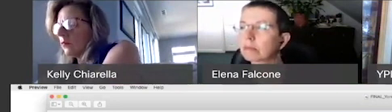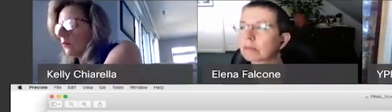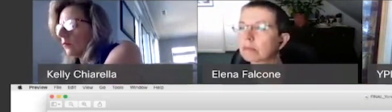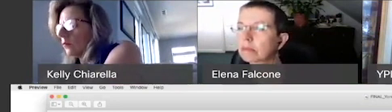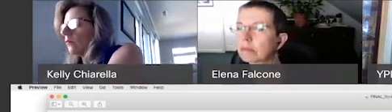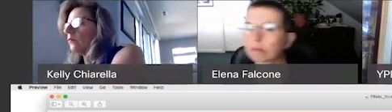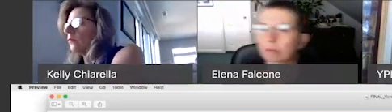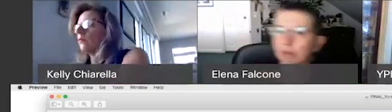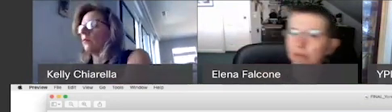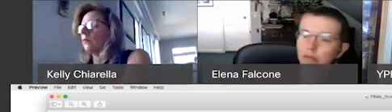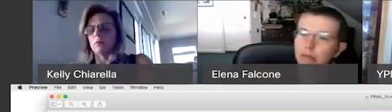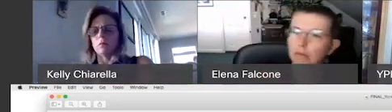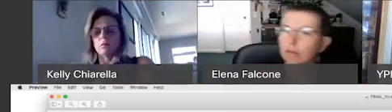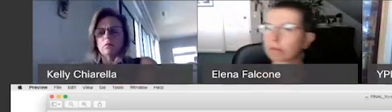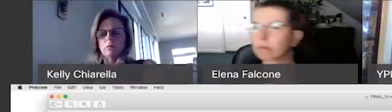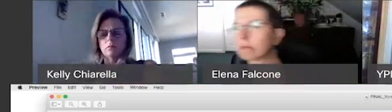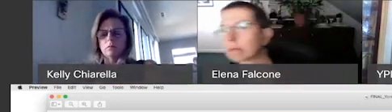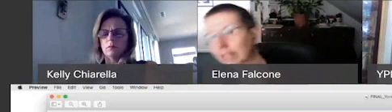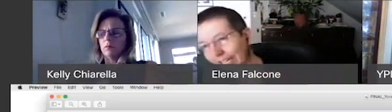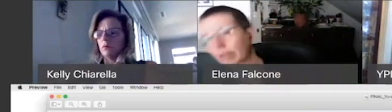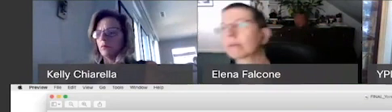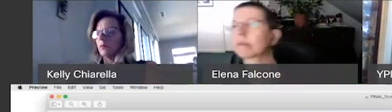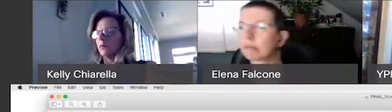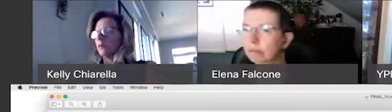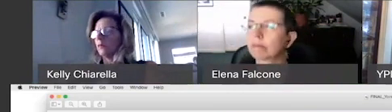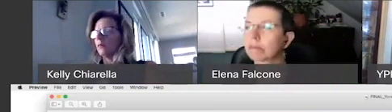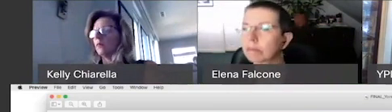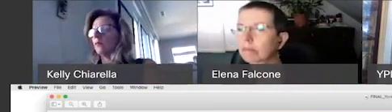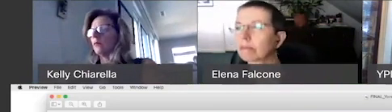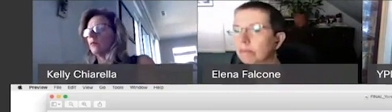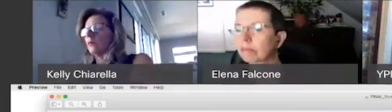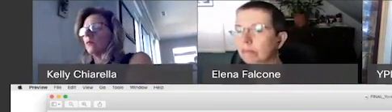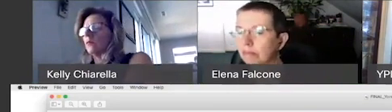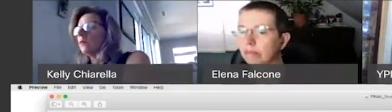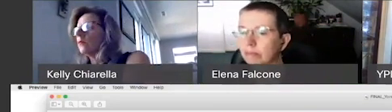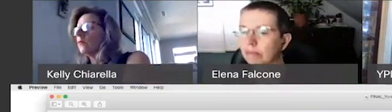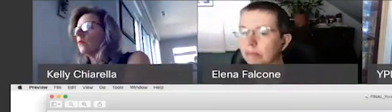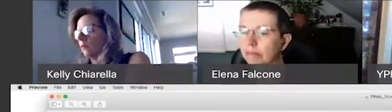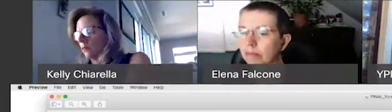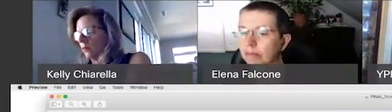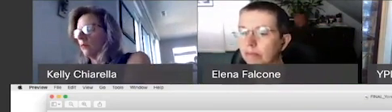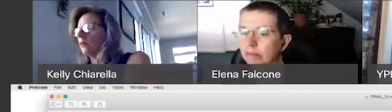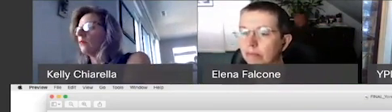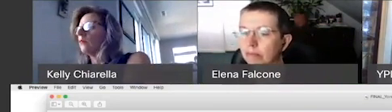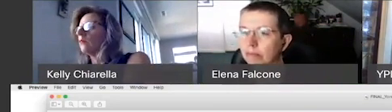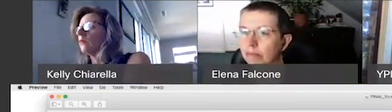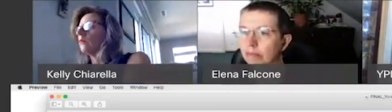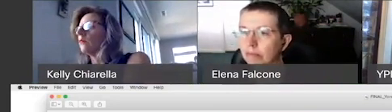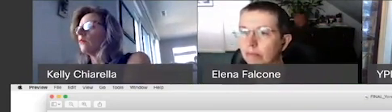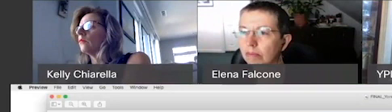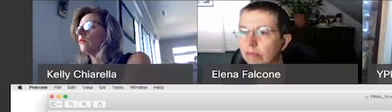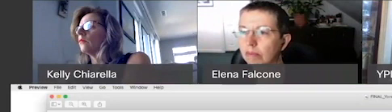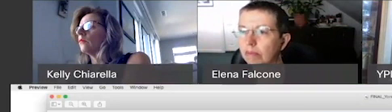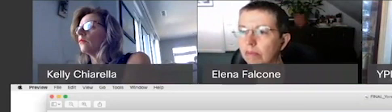by mentioning what's become the most common complaint that we're receiving at the AG's office. And this is going to be a huge issue going forward over the next few